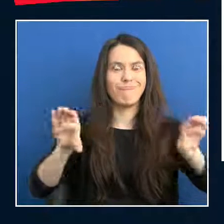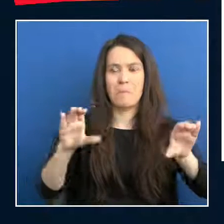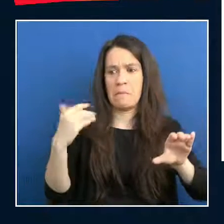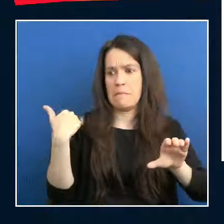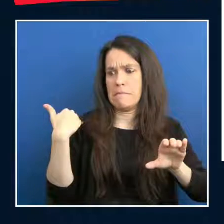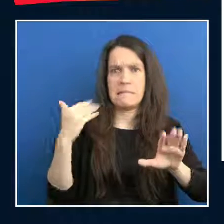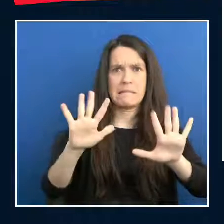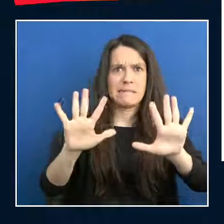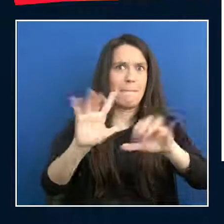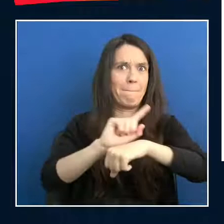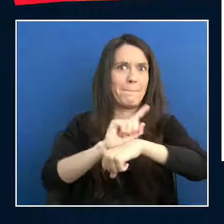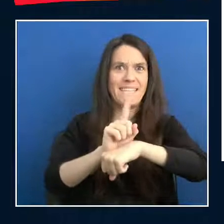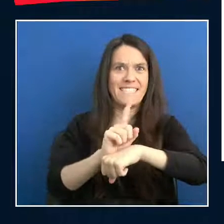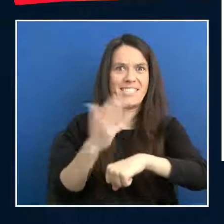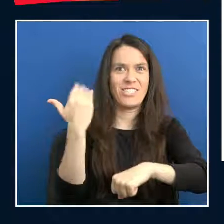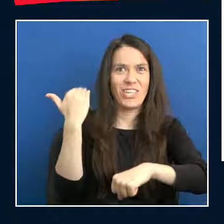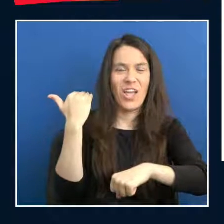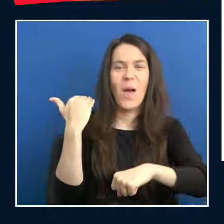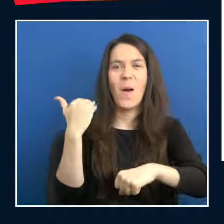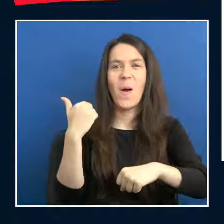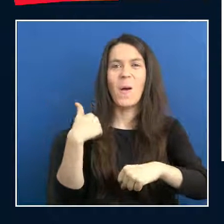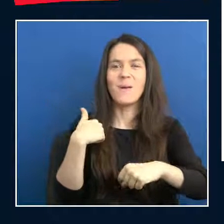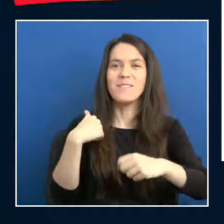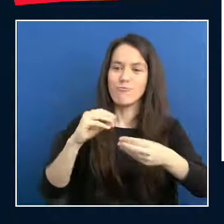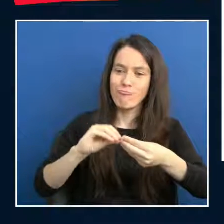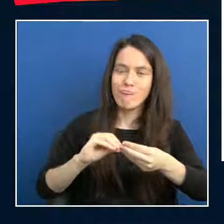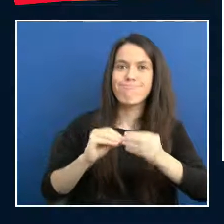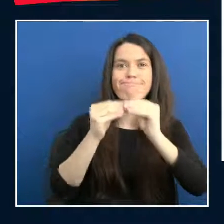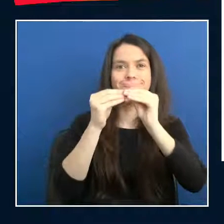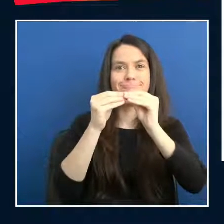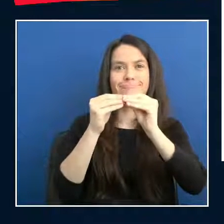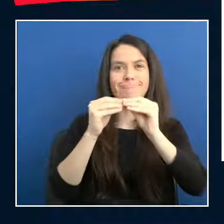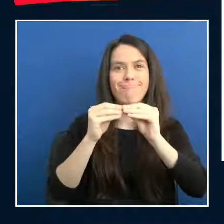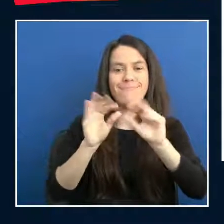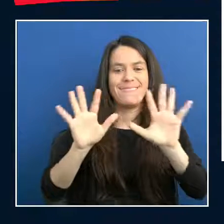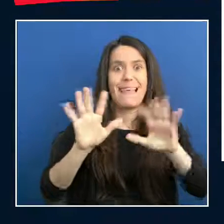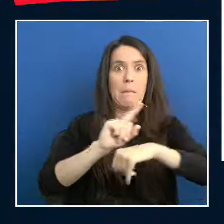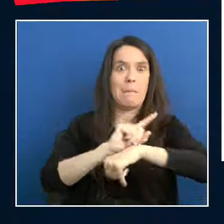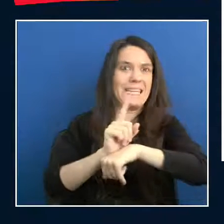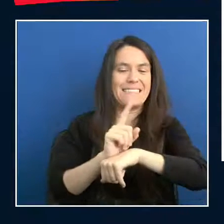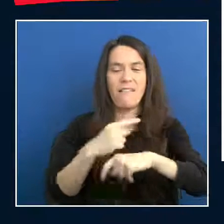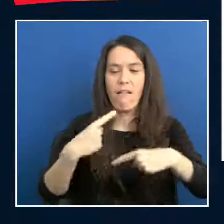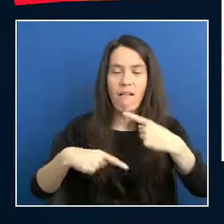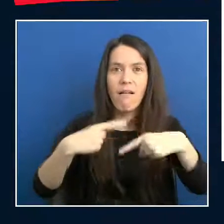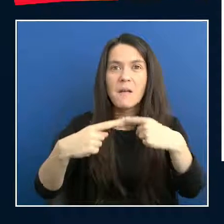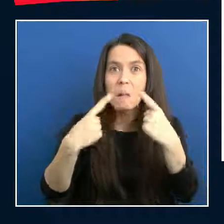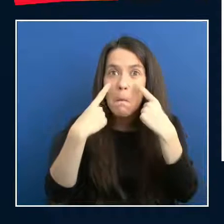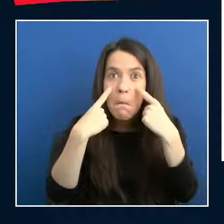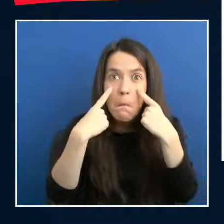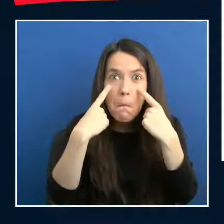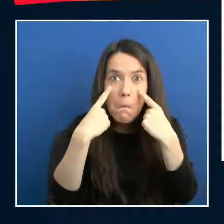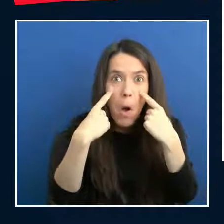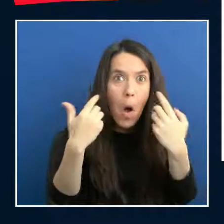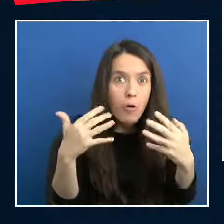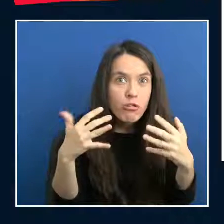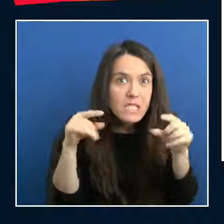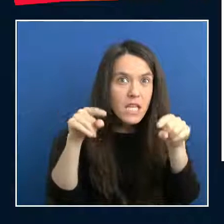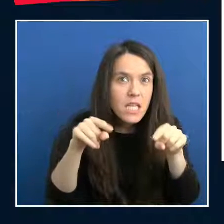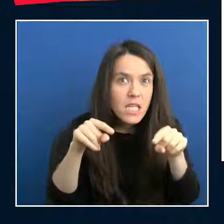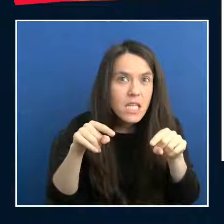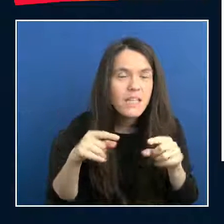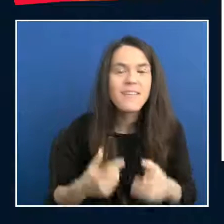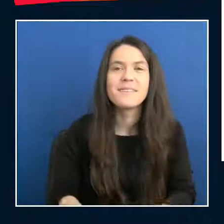actually. It's also up for 10 minutes. So let's see if it's already available on my local